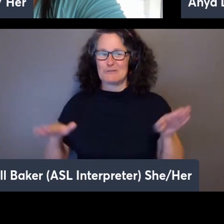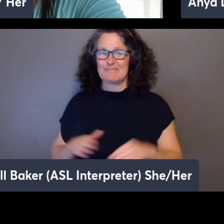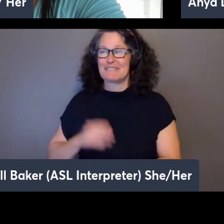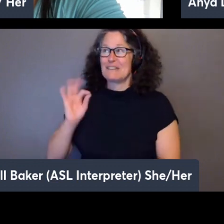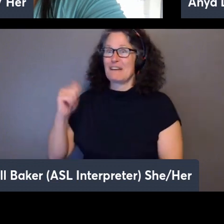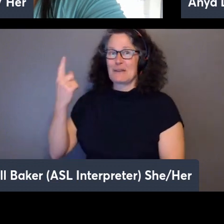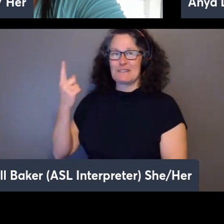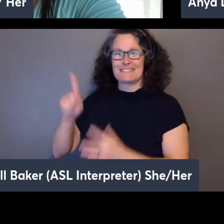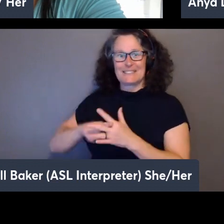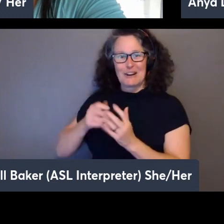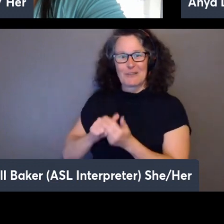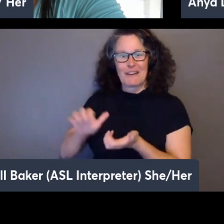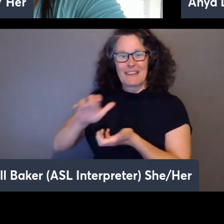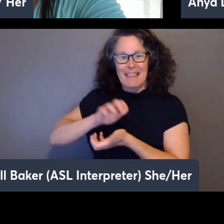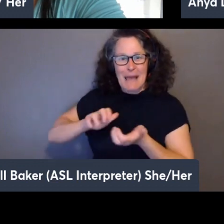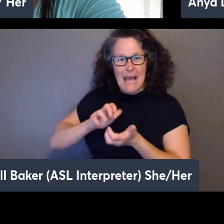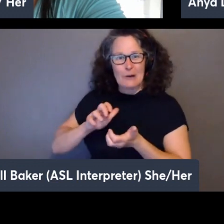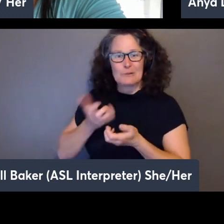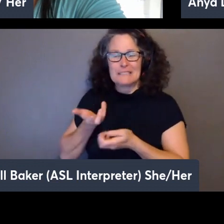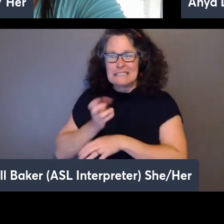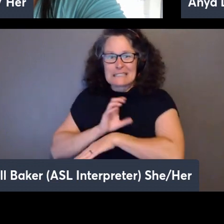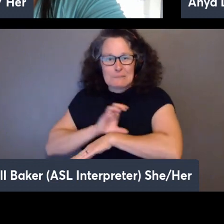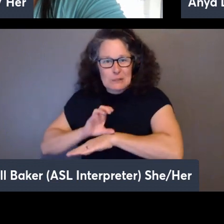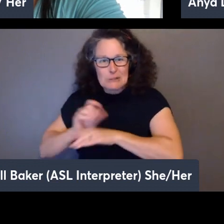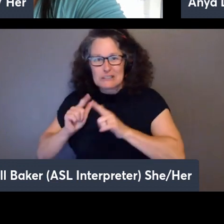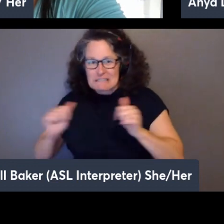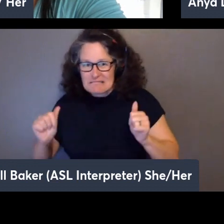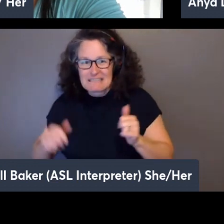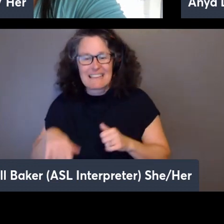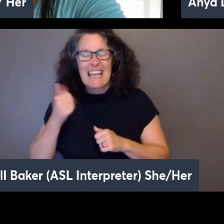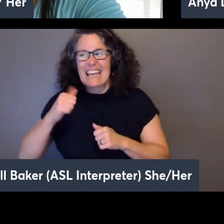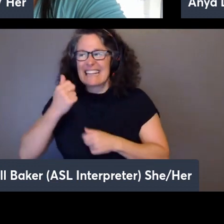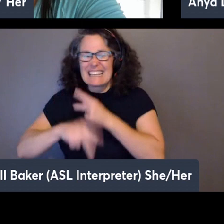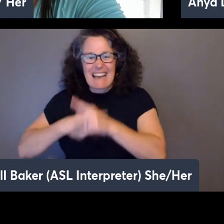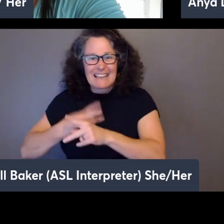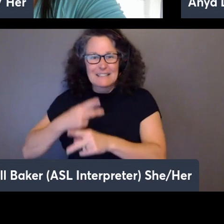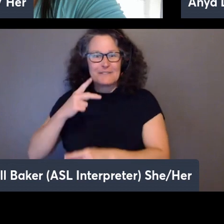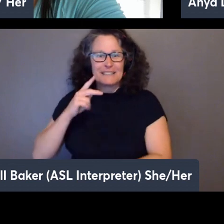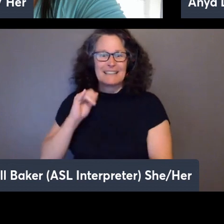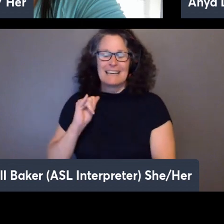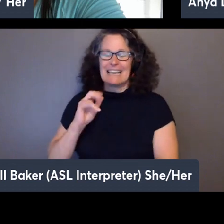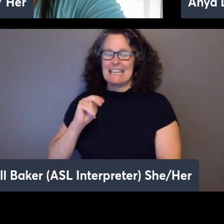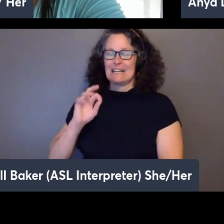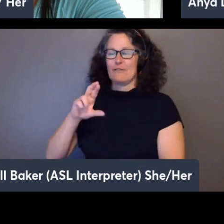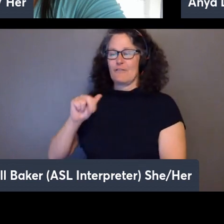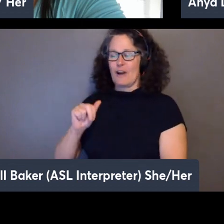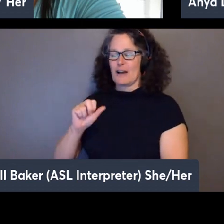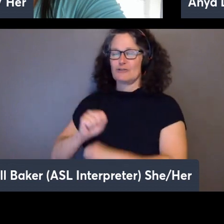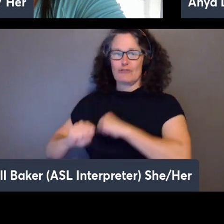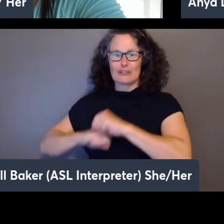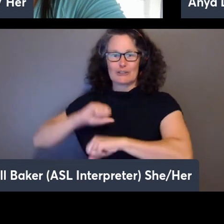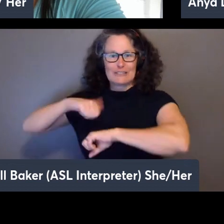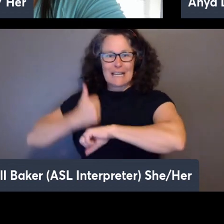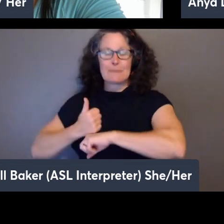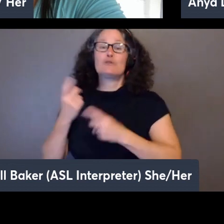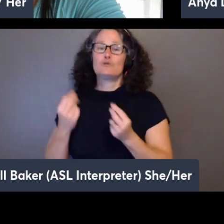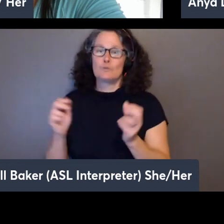cloud computing or even with the any sort of infrastructure setup, do it with an IAC.